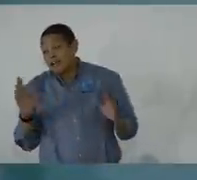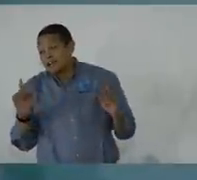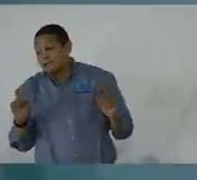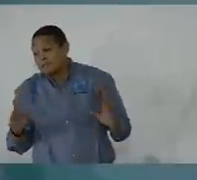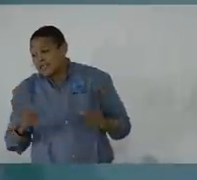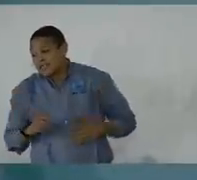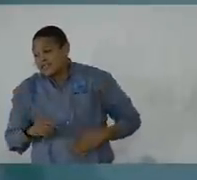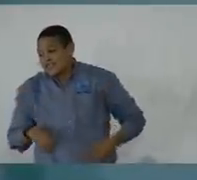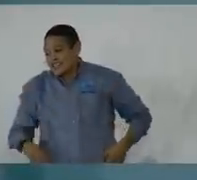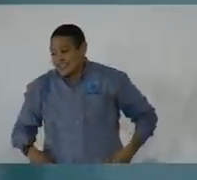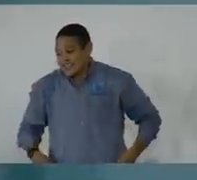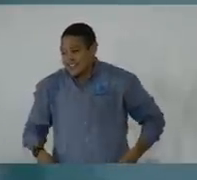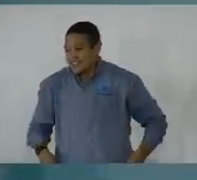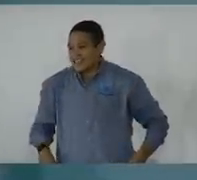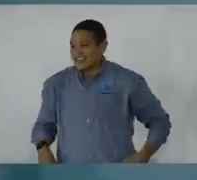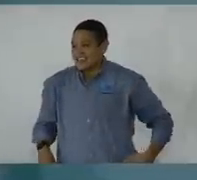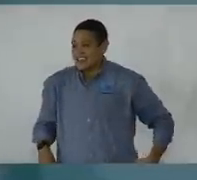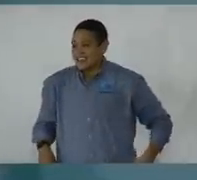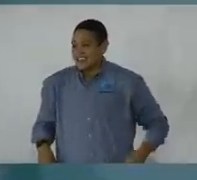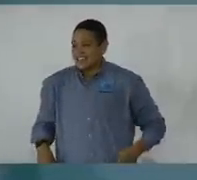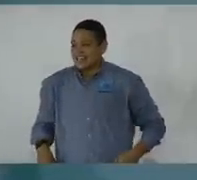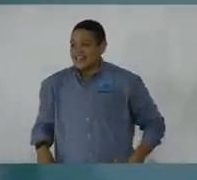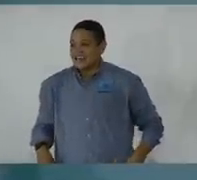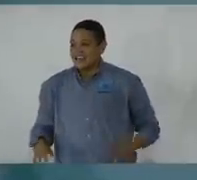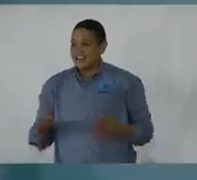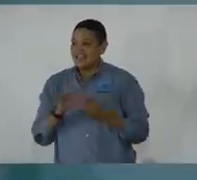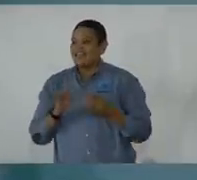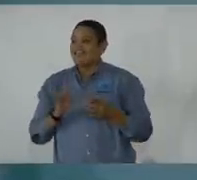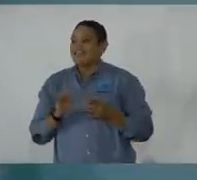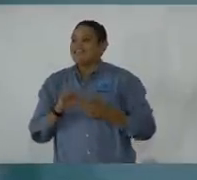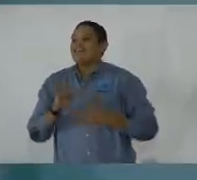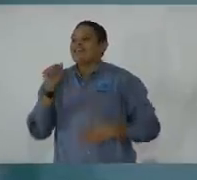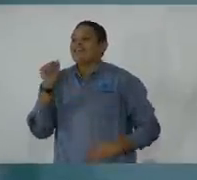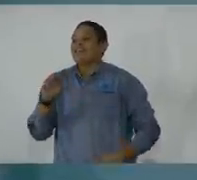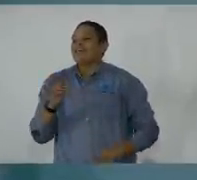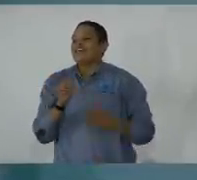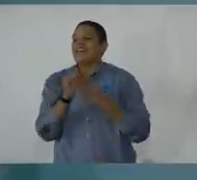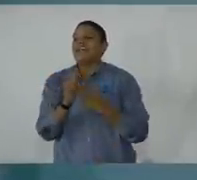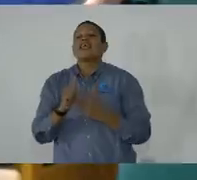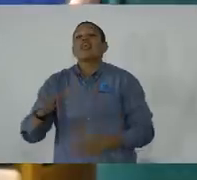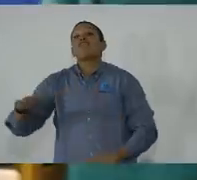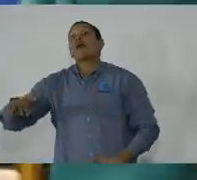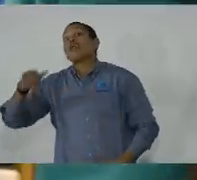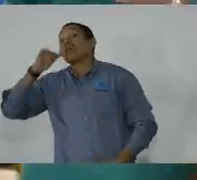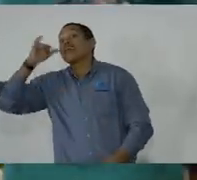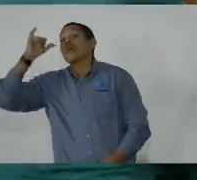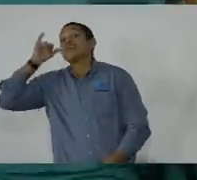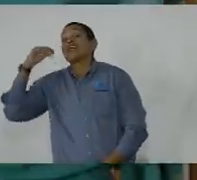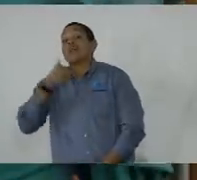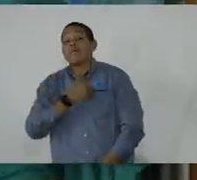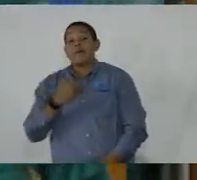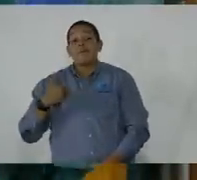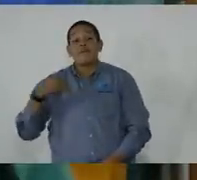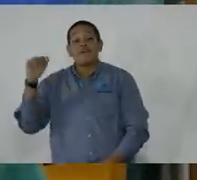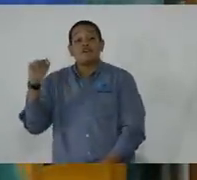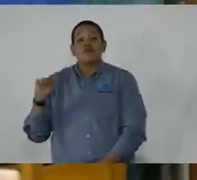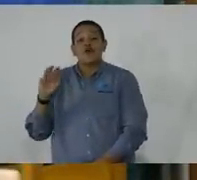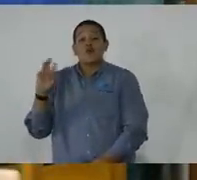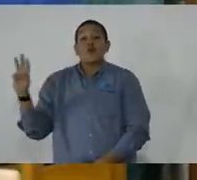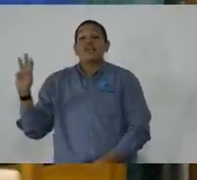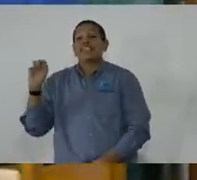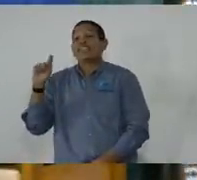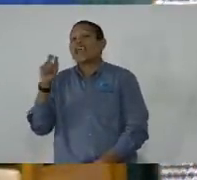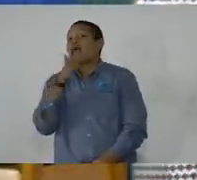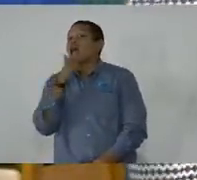the message that was sent to the leader of the House yesterday that the member from Southwest St. Andrew